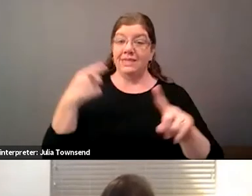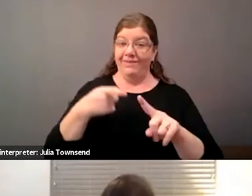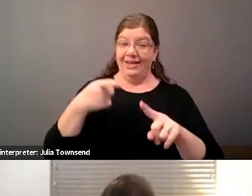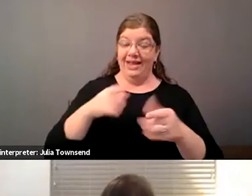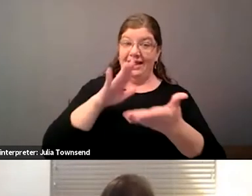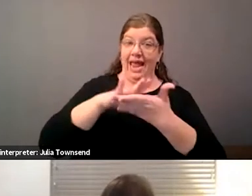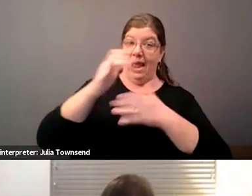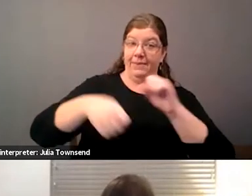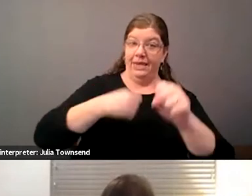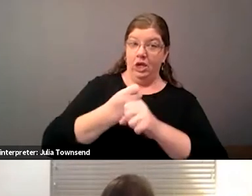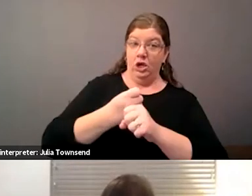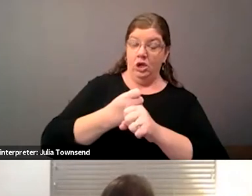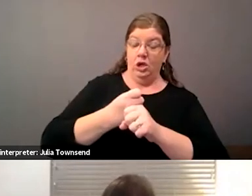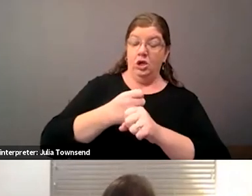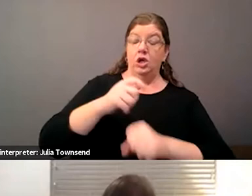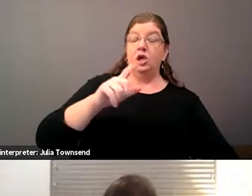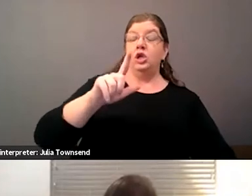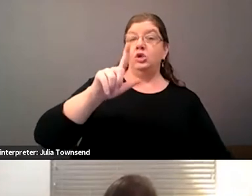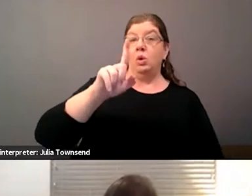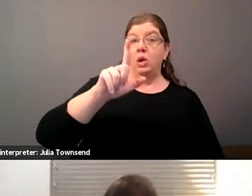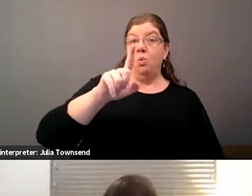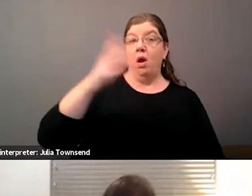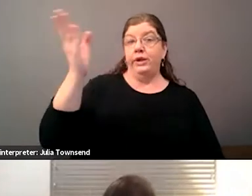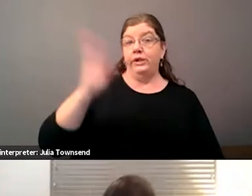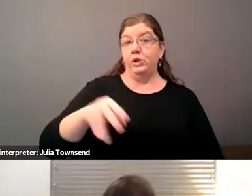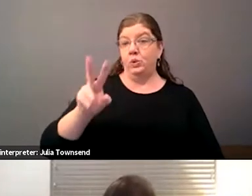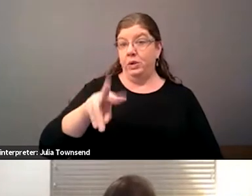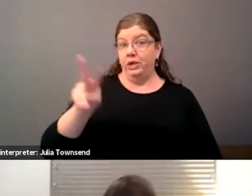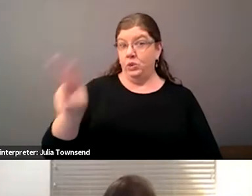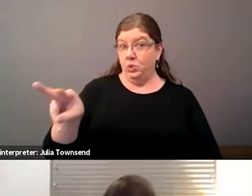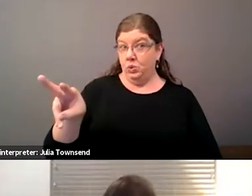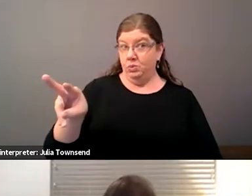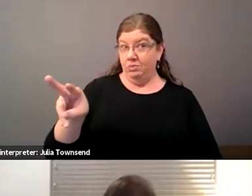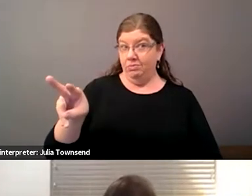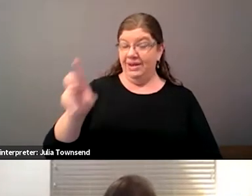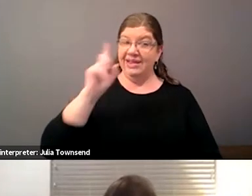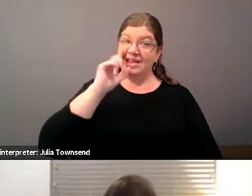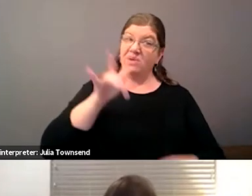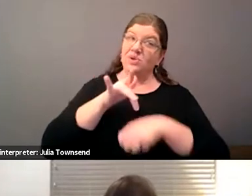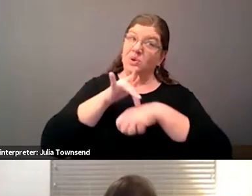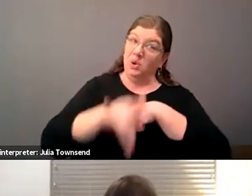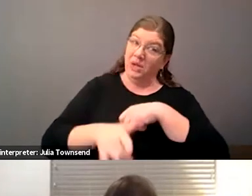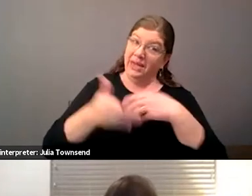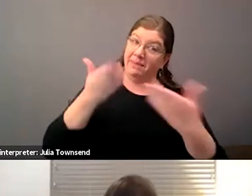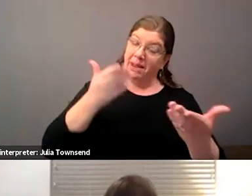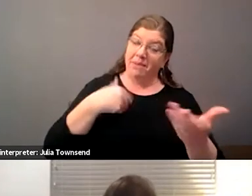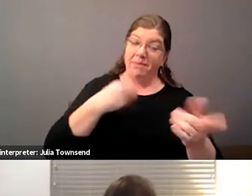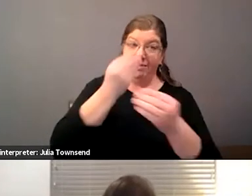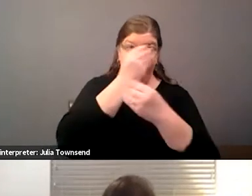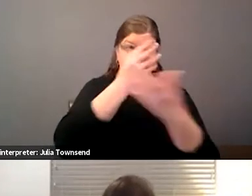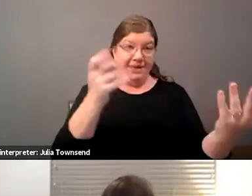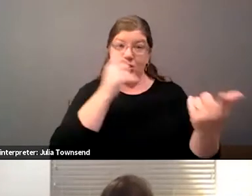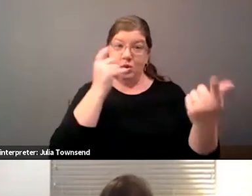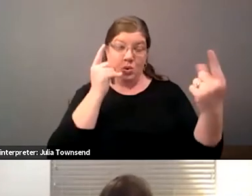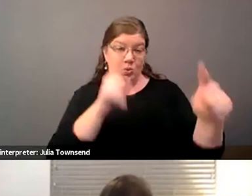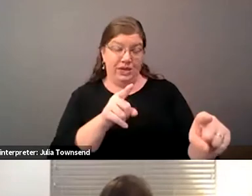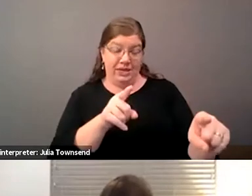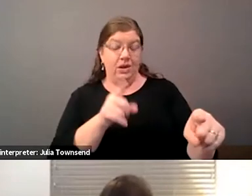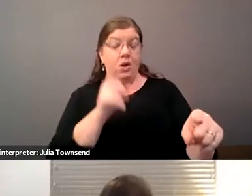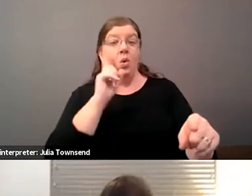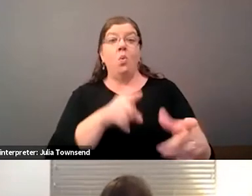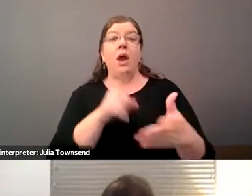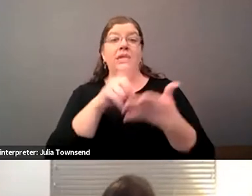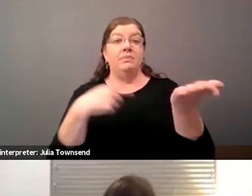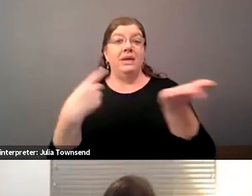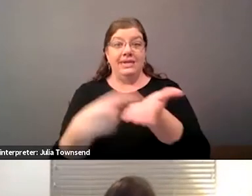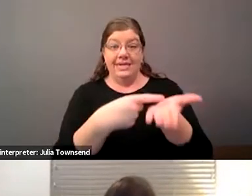academic year 2001 and 2022 if this sounds premature to you then i will tell you that i disagree what is being